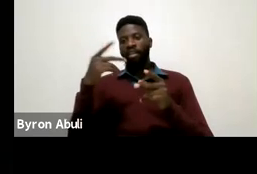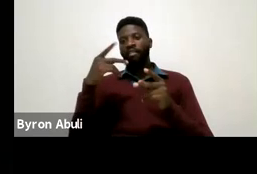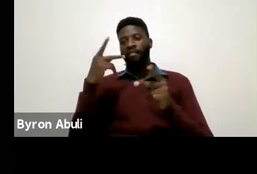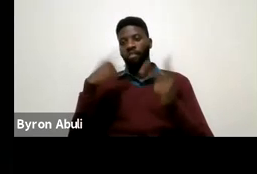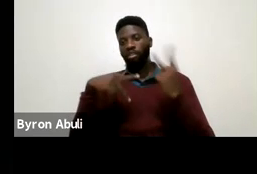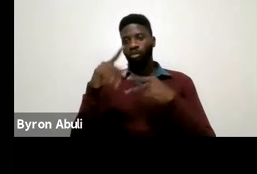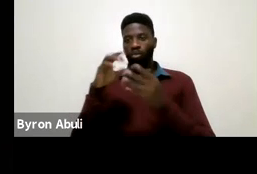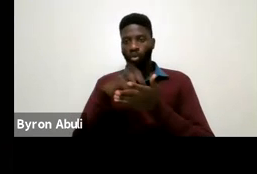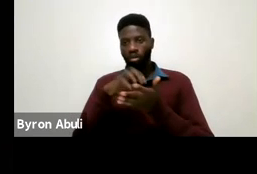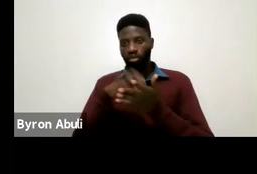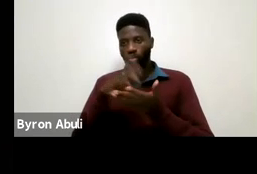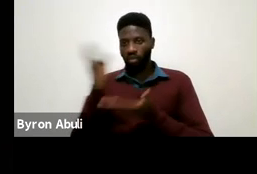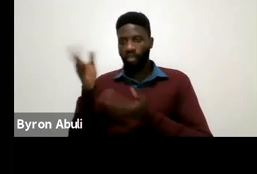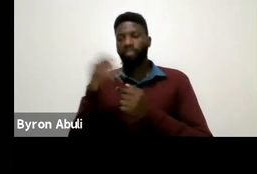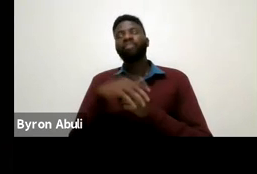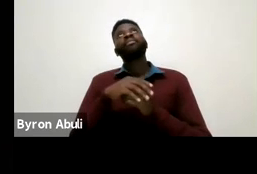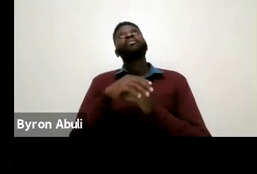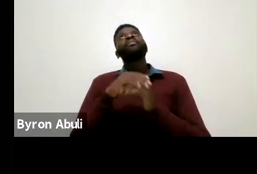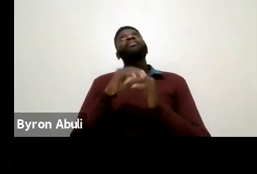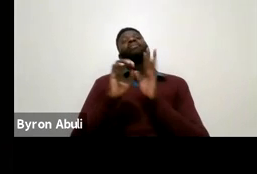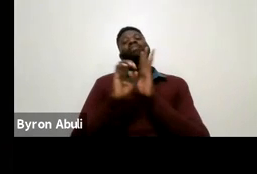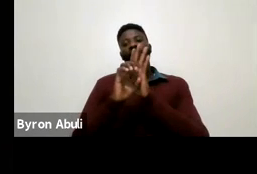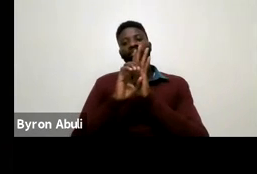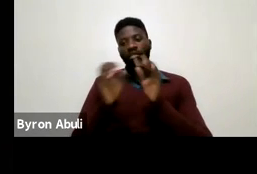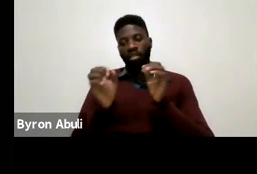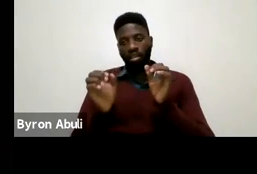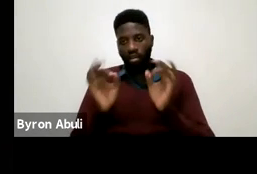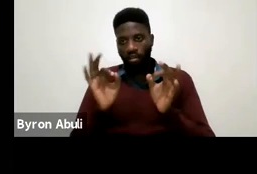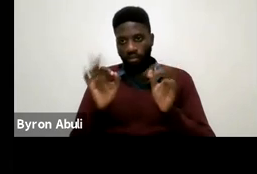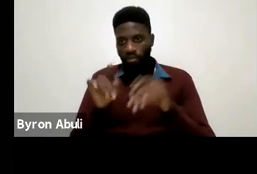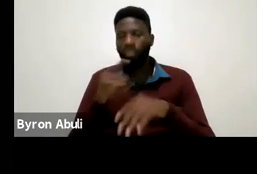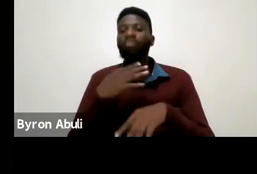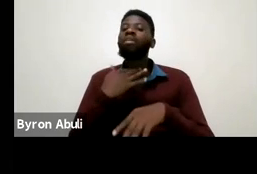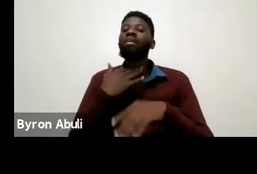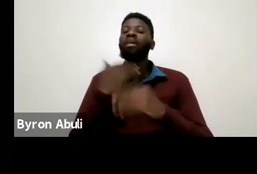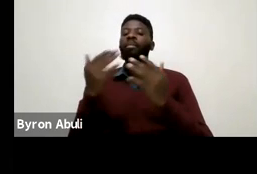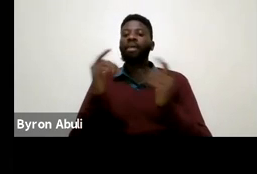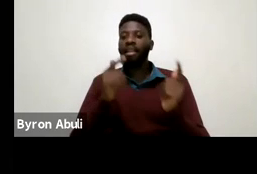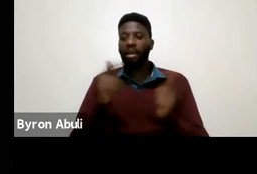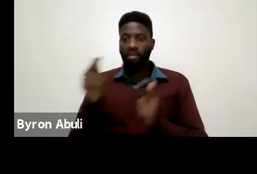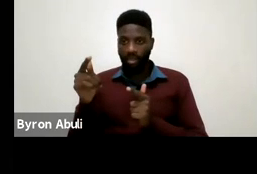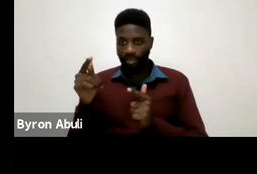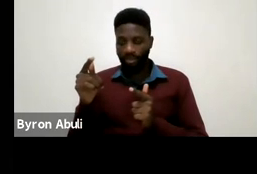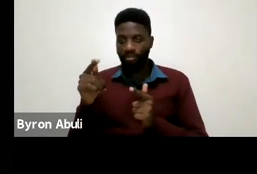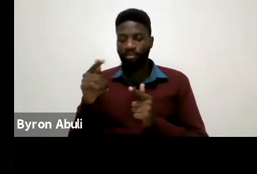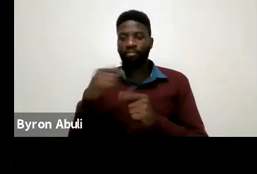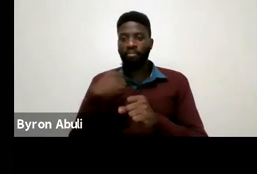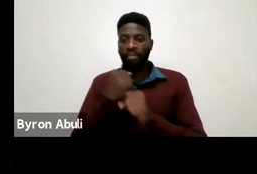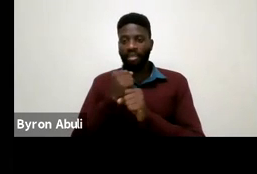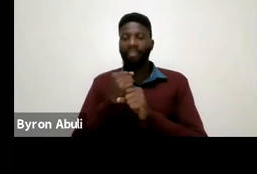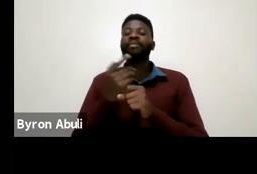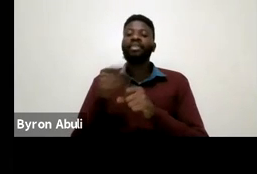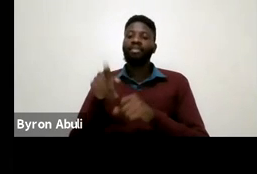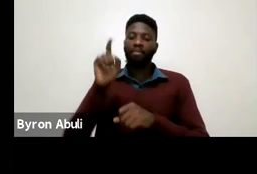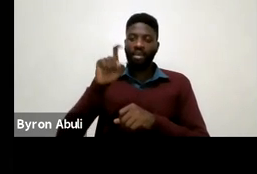exist. For example, if you want to do a library like my colleague, you really need to think